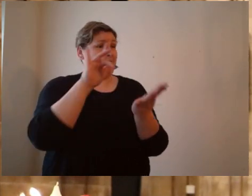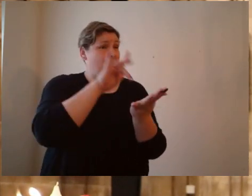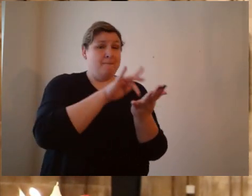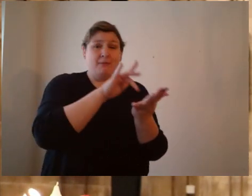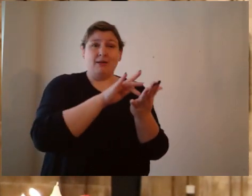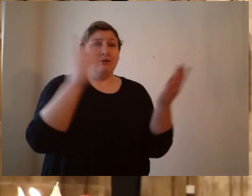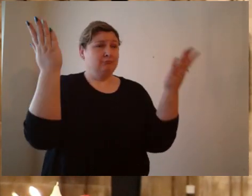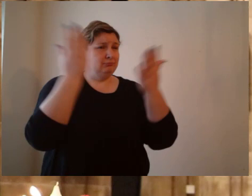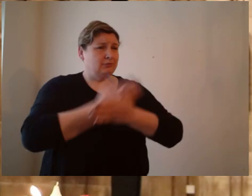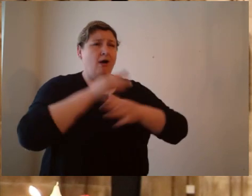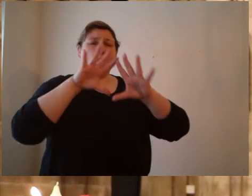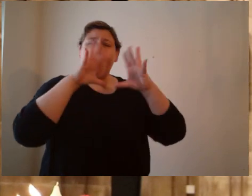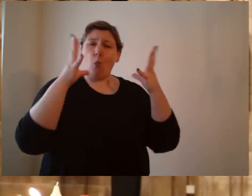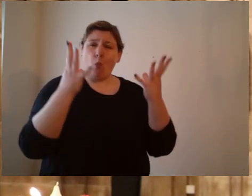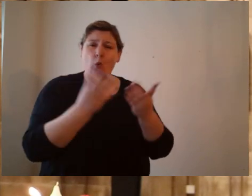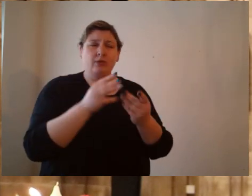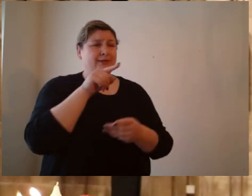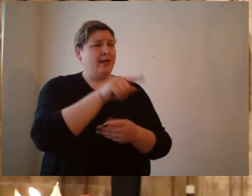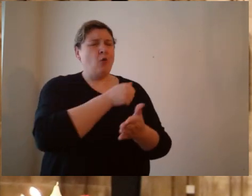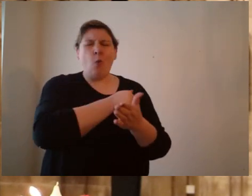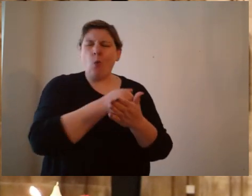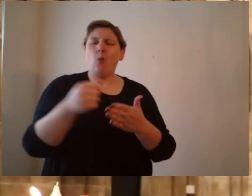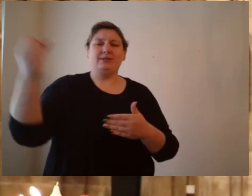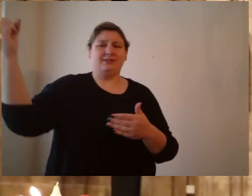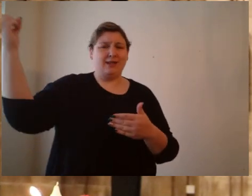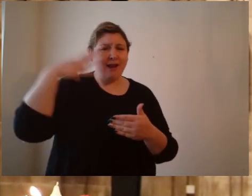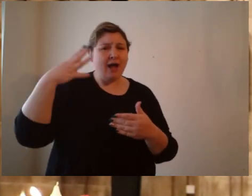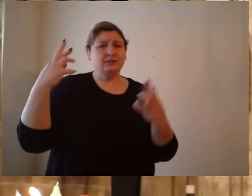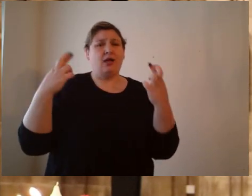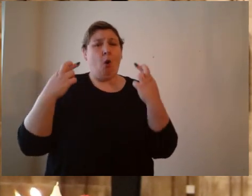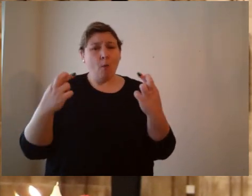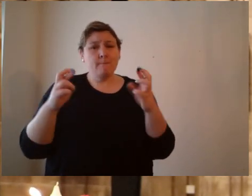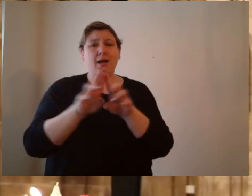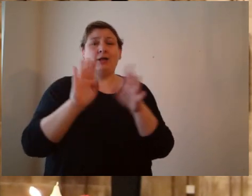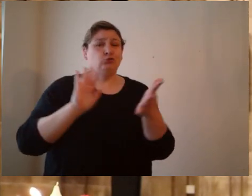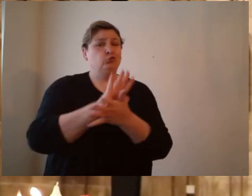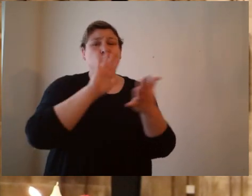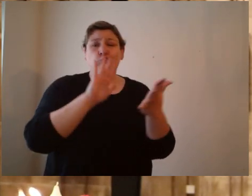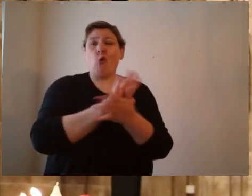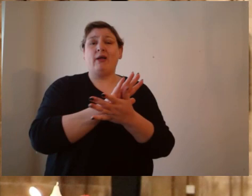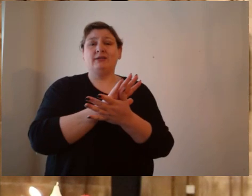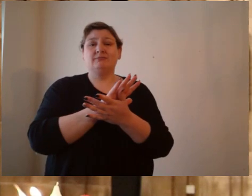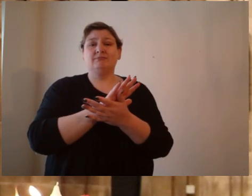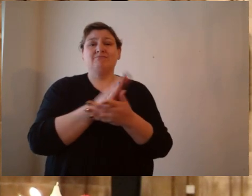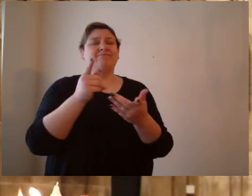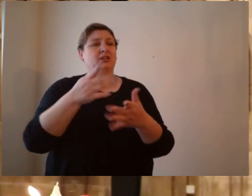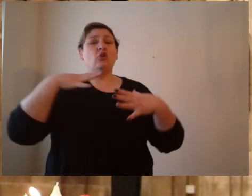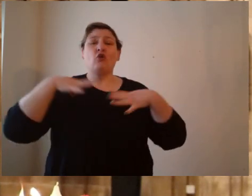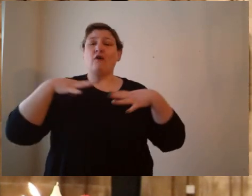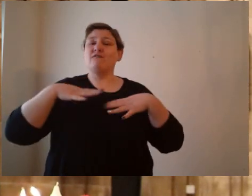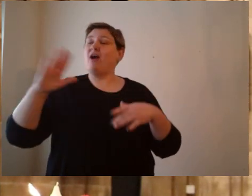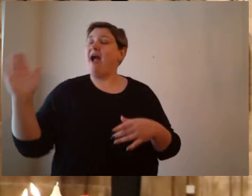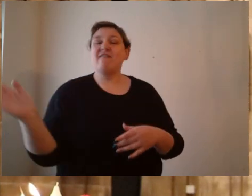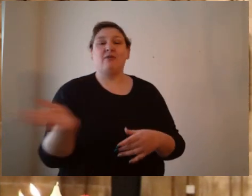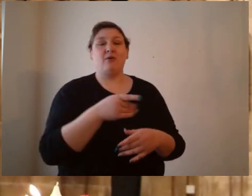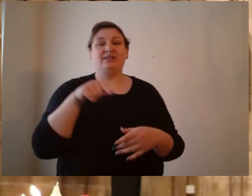the darkness of our world, he has brought light, hope and joy, a great comfort